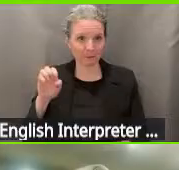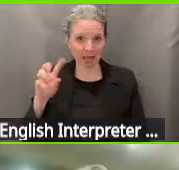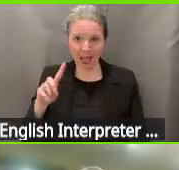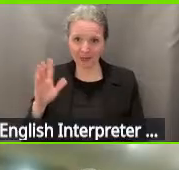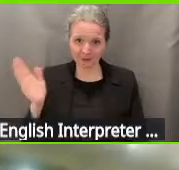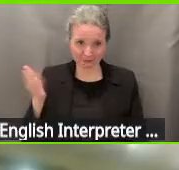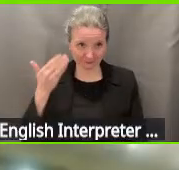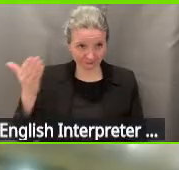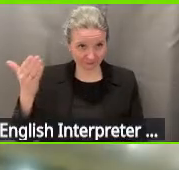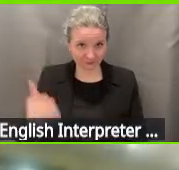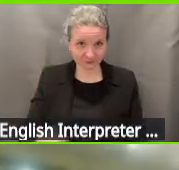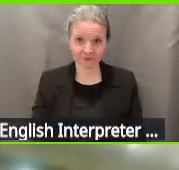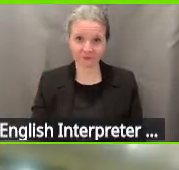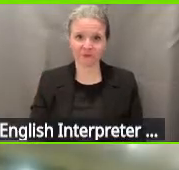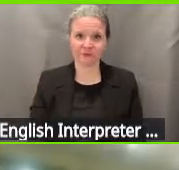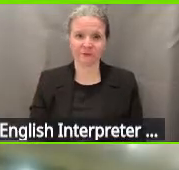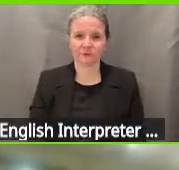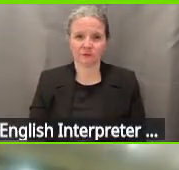us home.